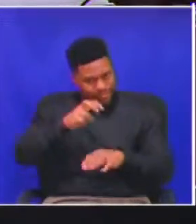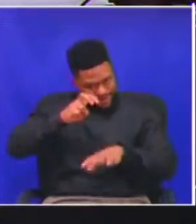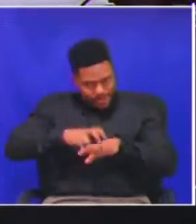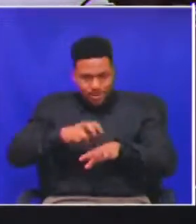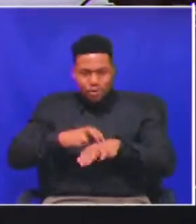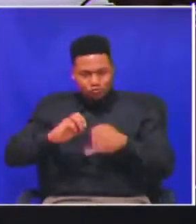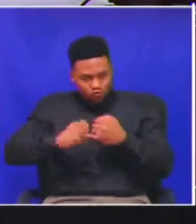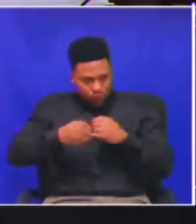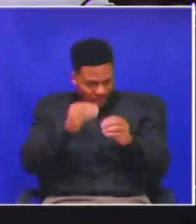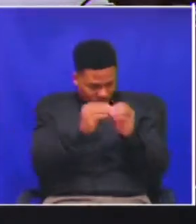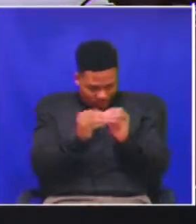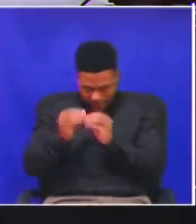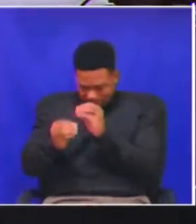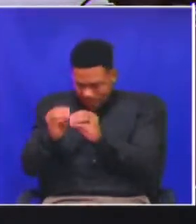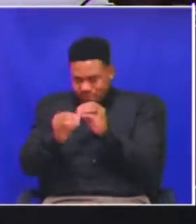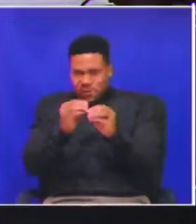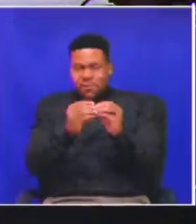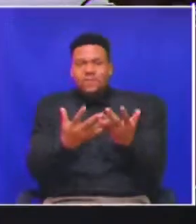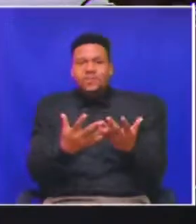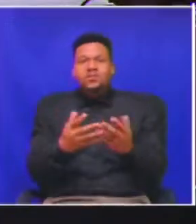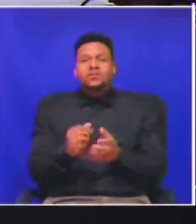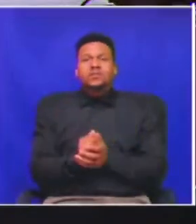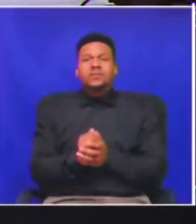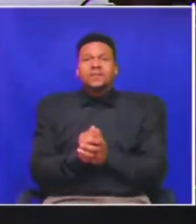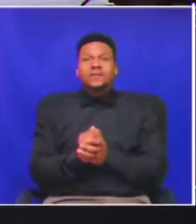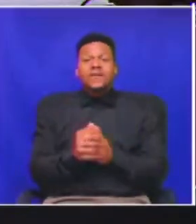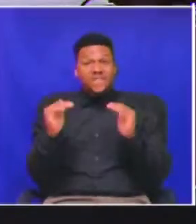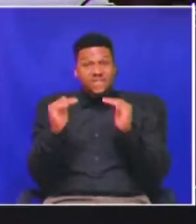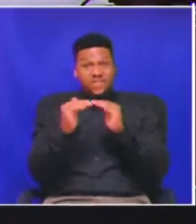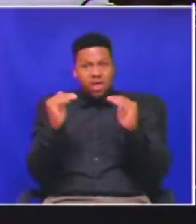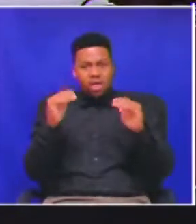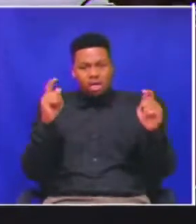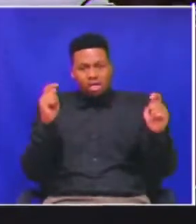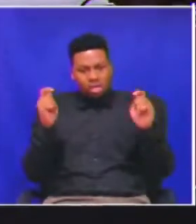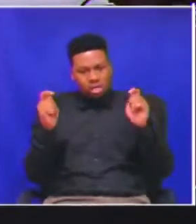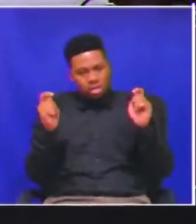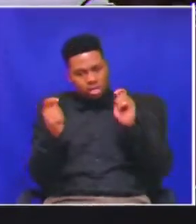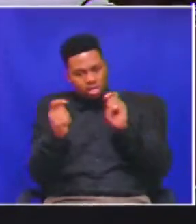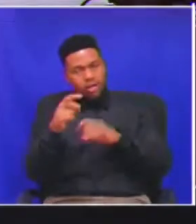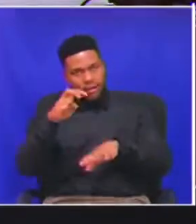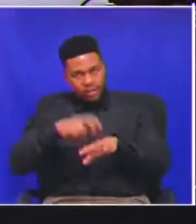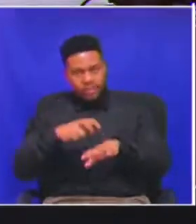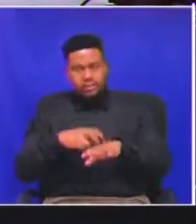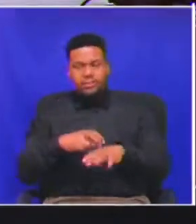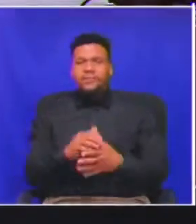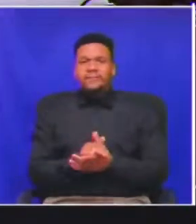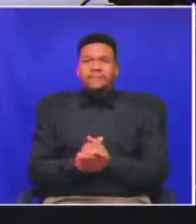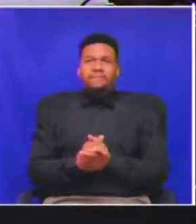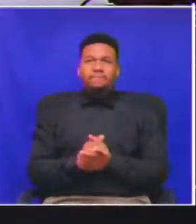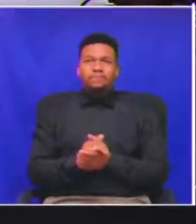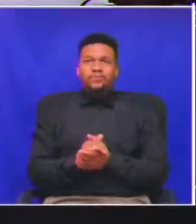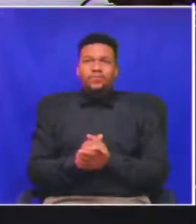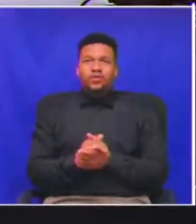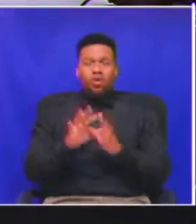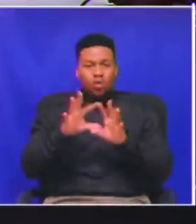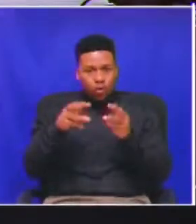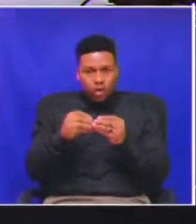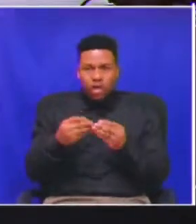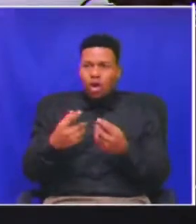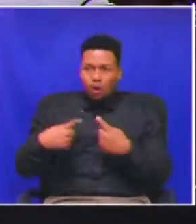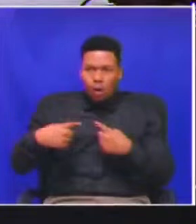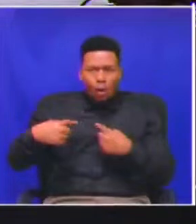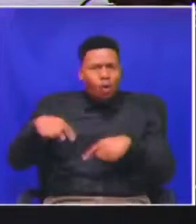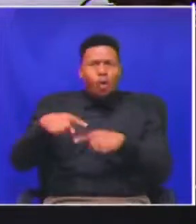for a just transition, as all of us seek to address the issues of development.